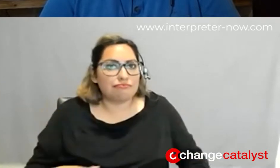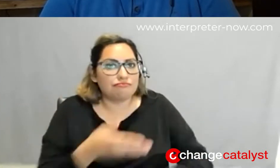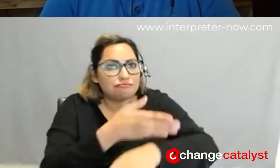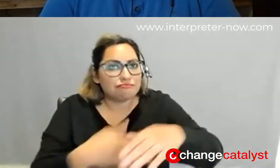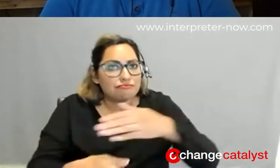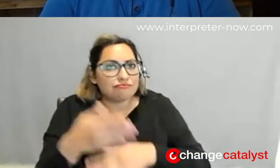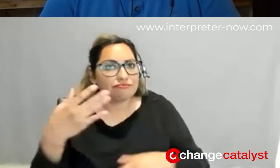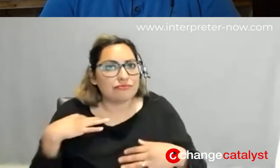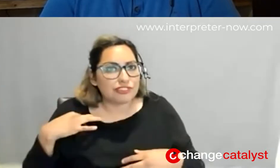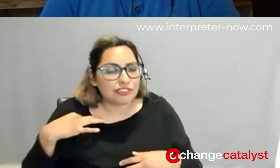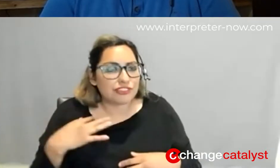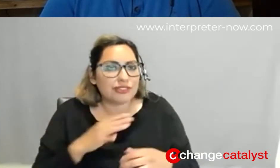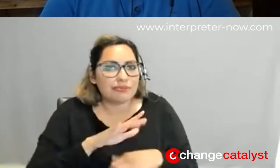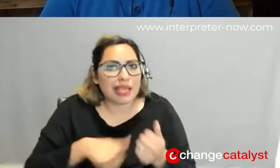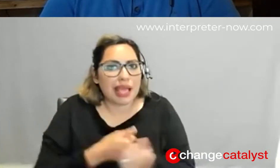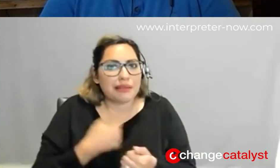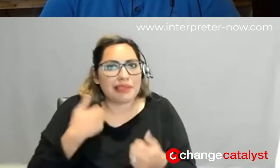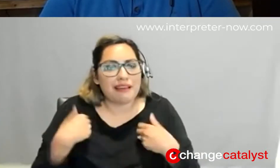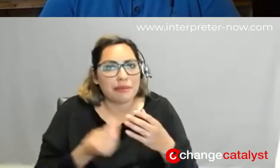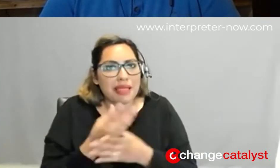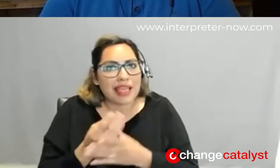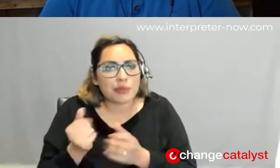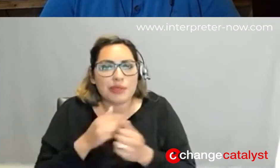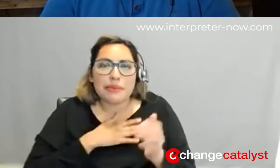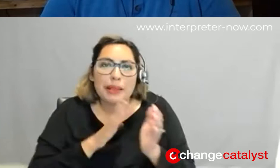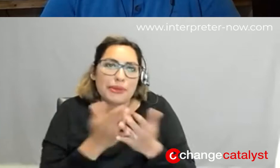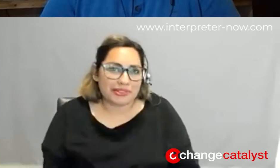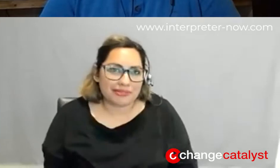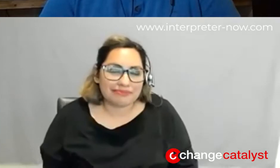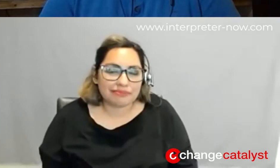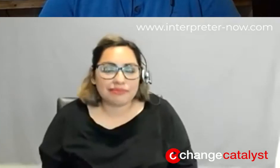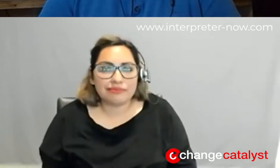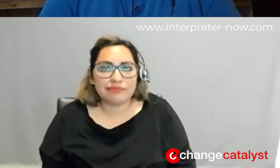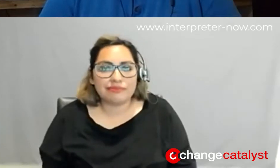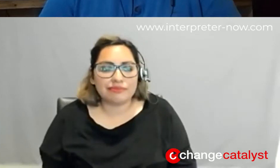me is a table with a couple plants and my book, How to Be an Ally.